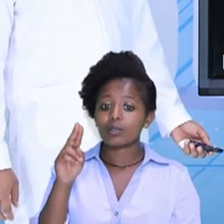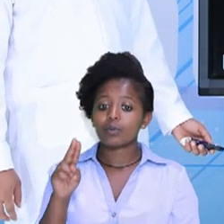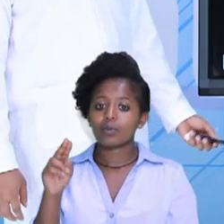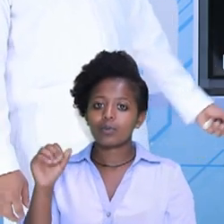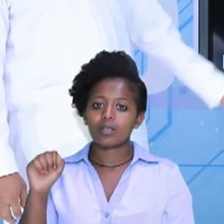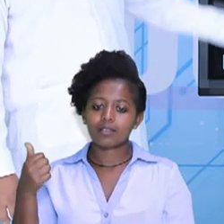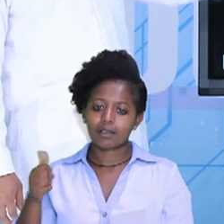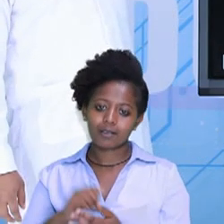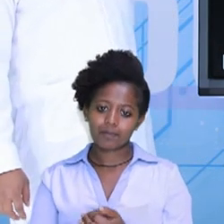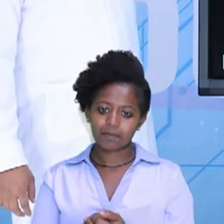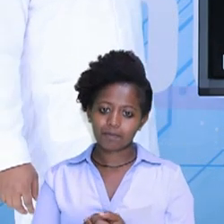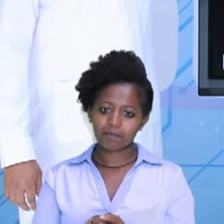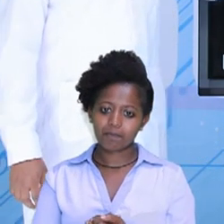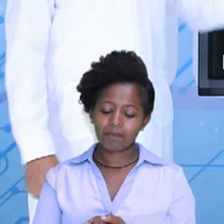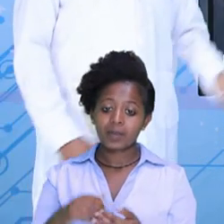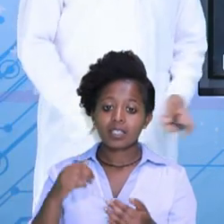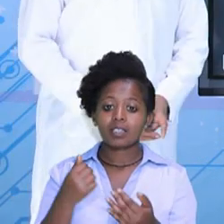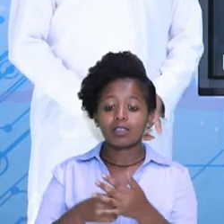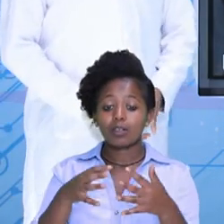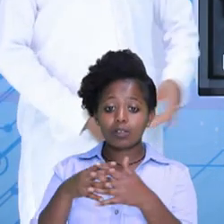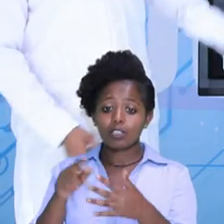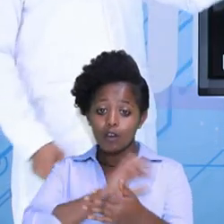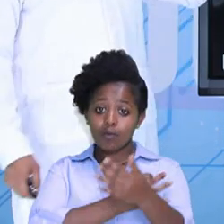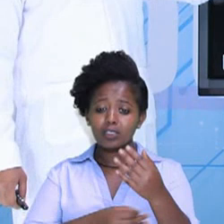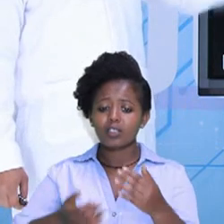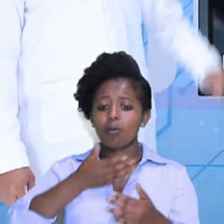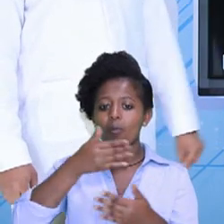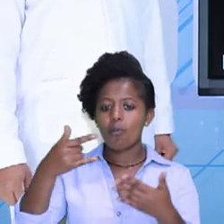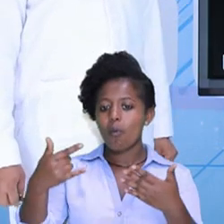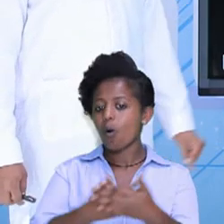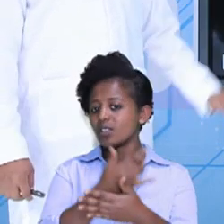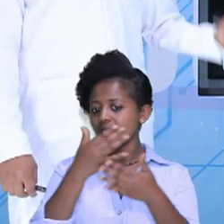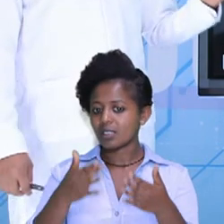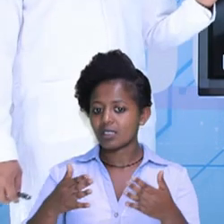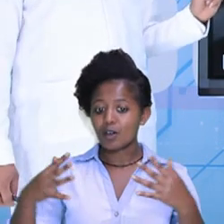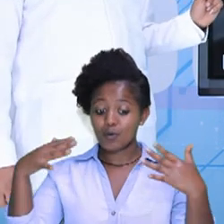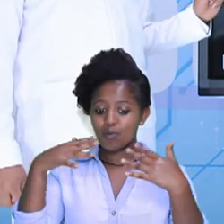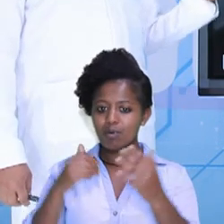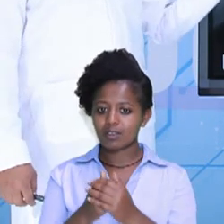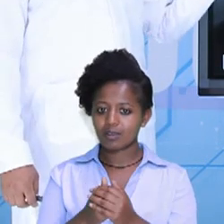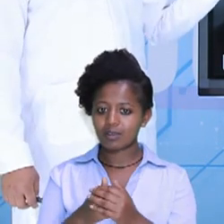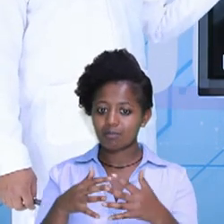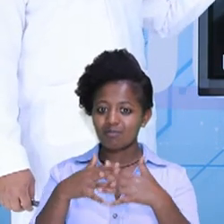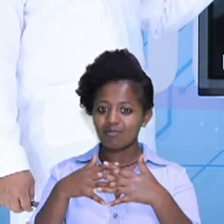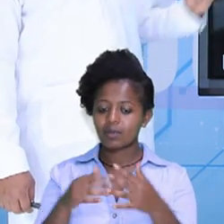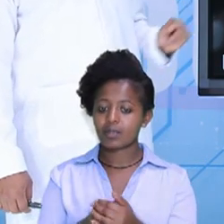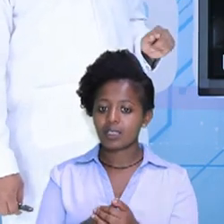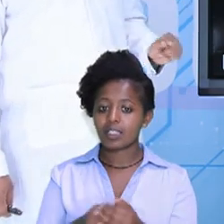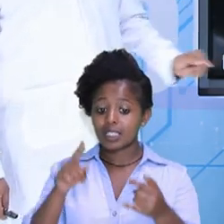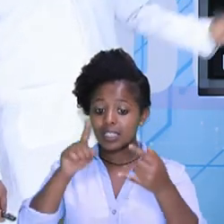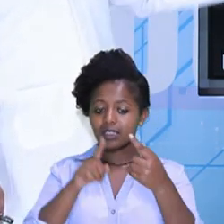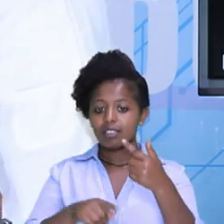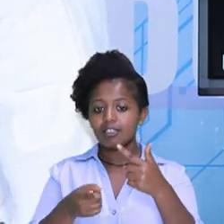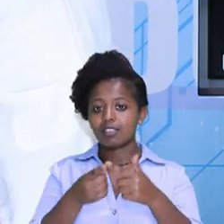USA. The USA force used a modern weapons that produced in the post-Second World